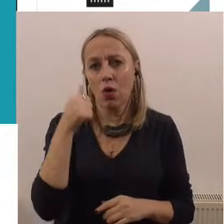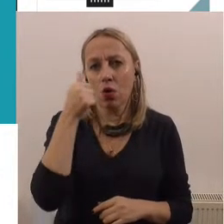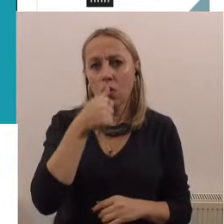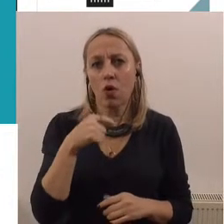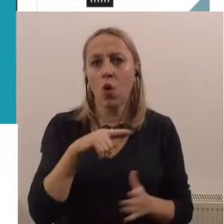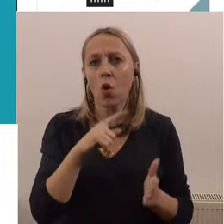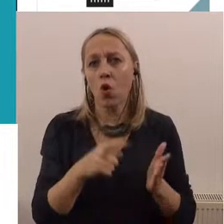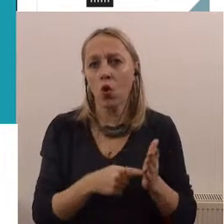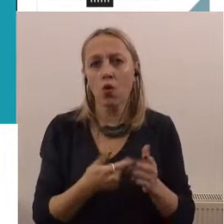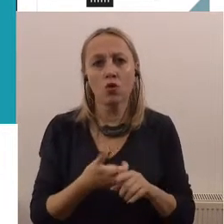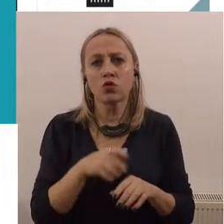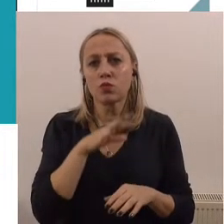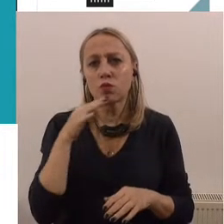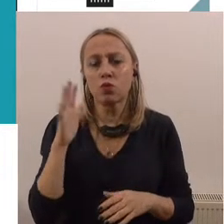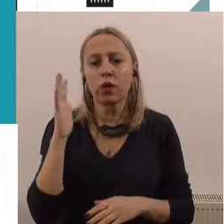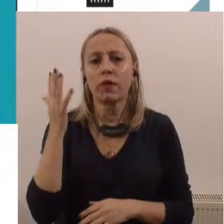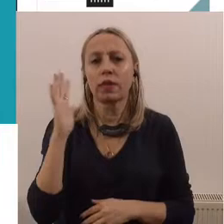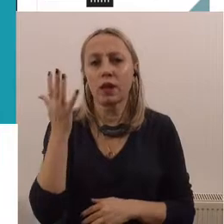our park,